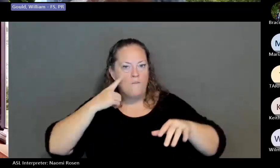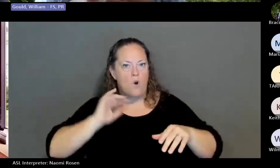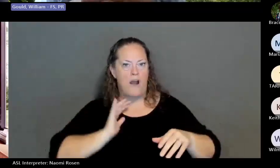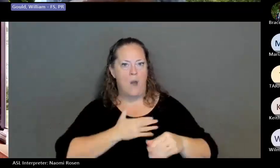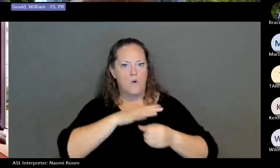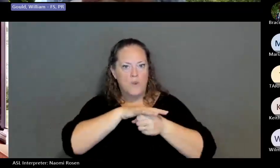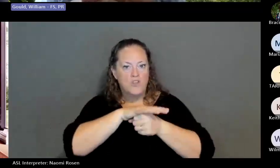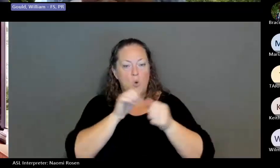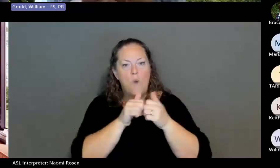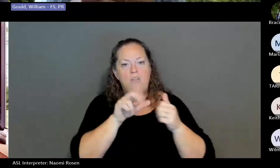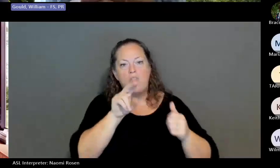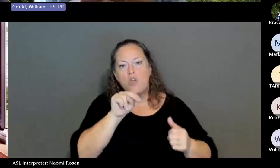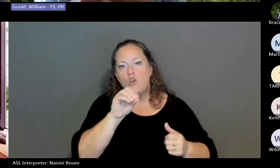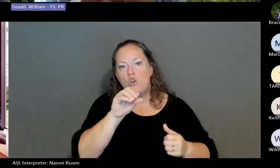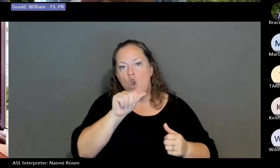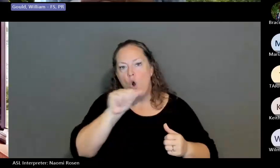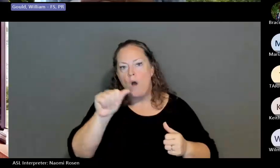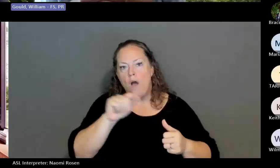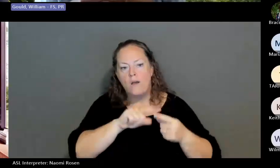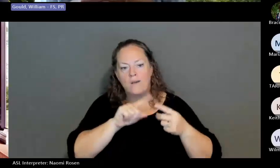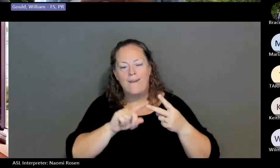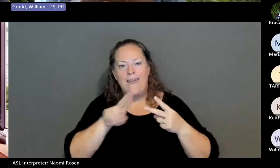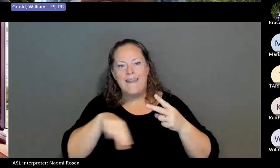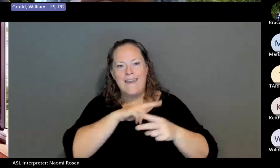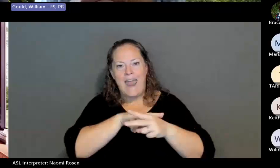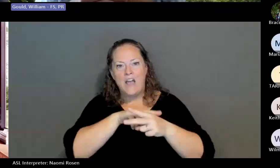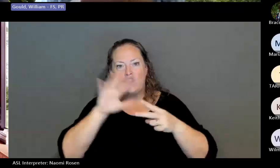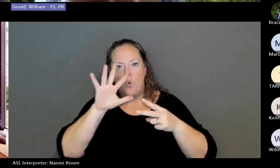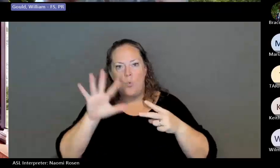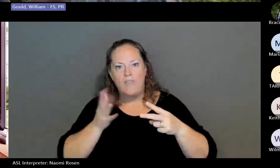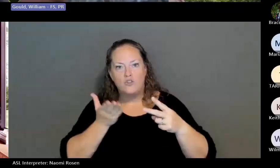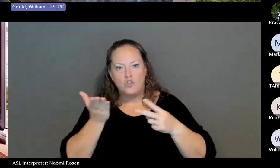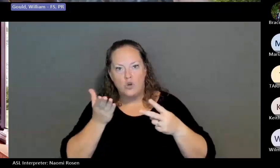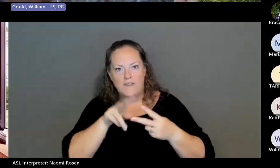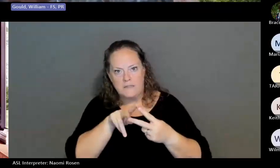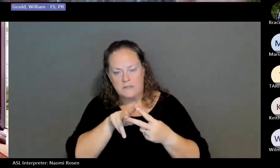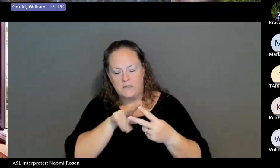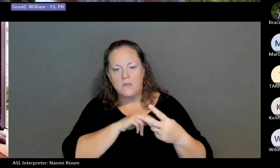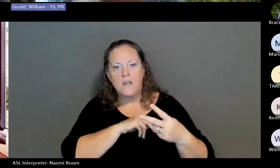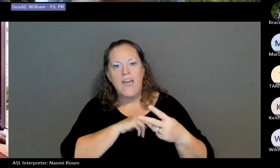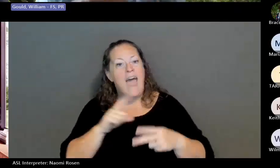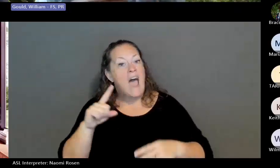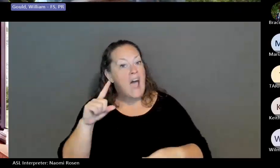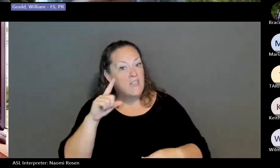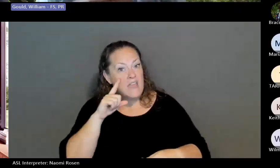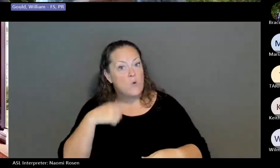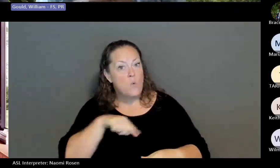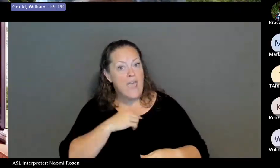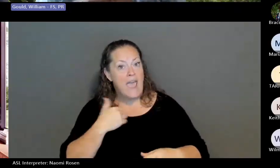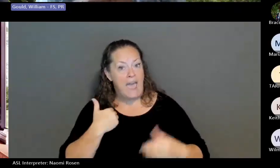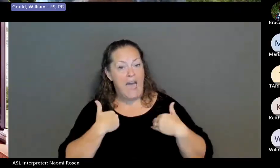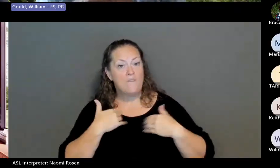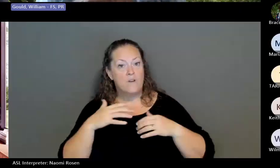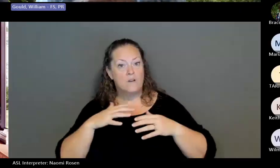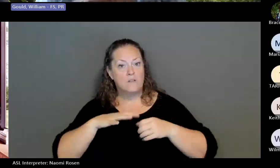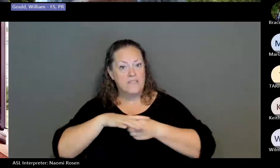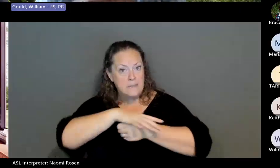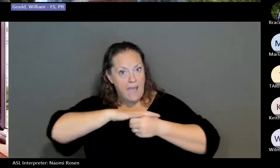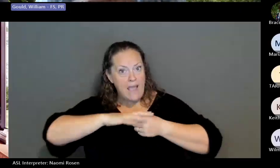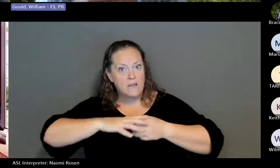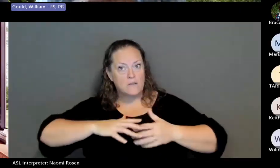and the National Weather Service. And I think there's a space also in that discussion for bringing that